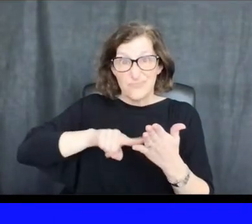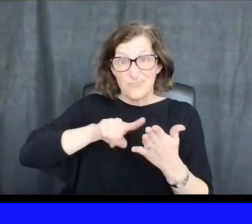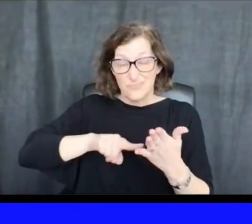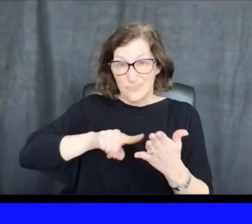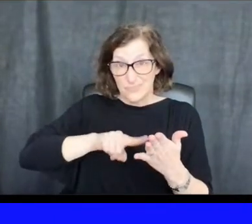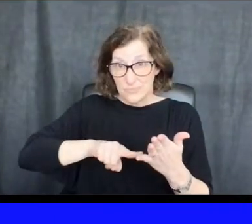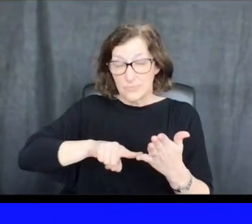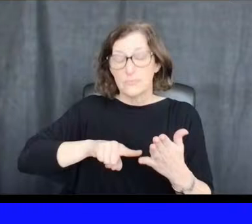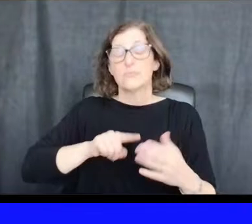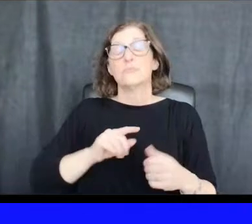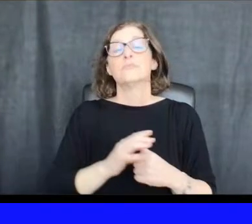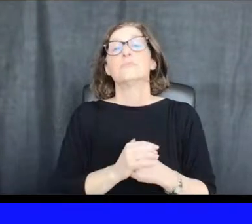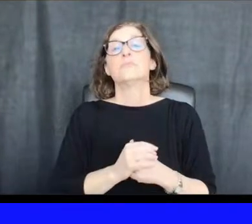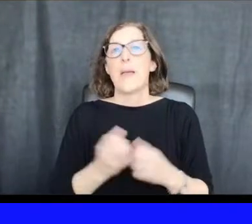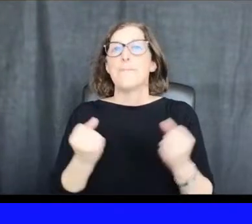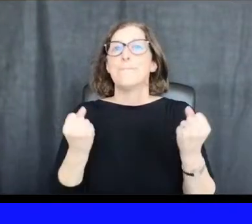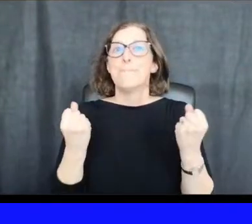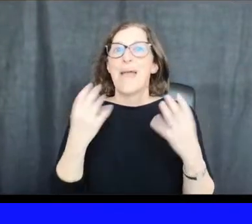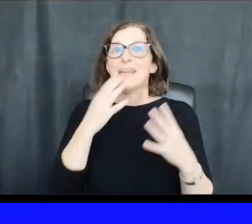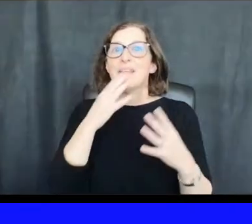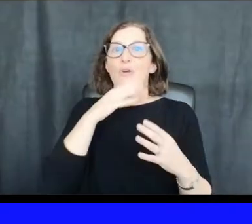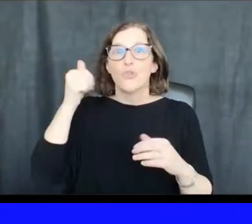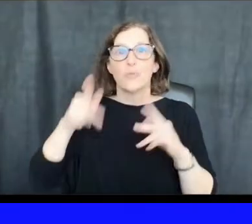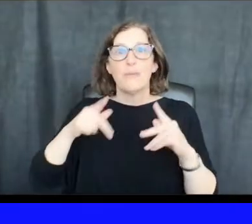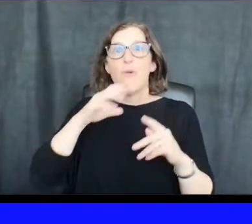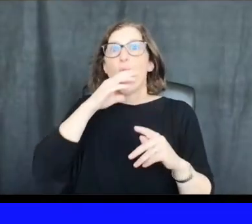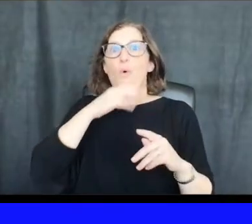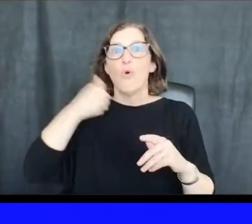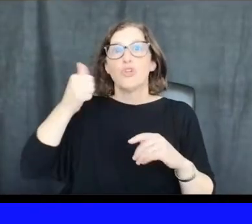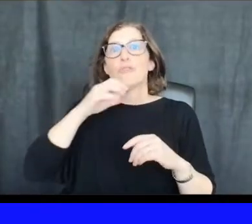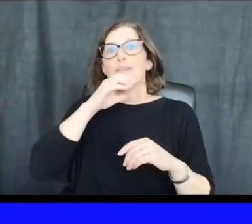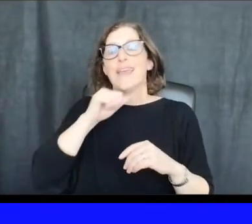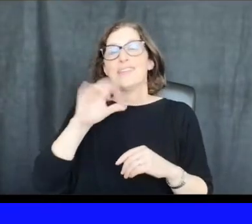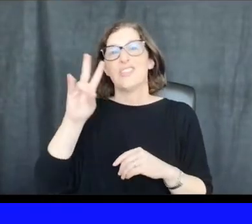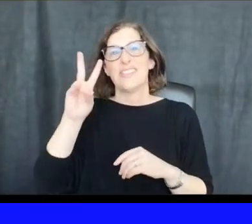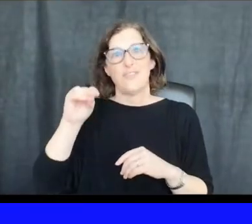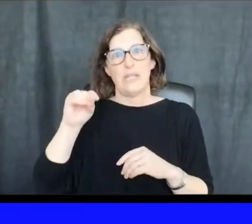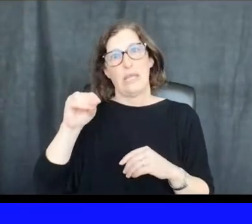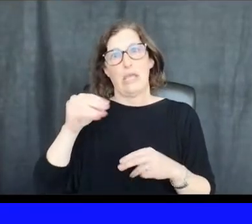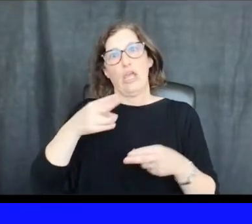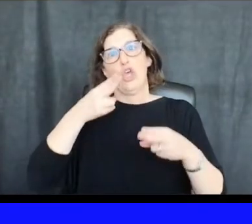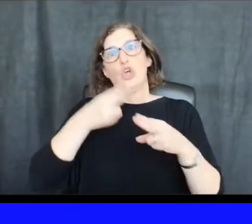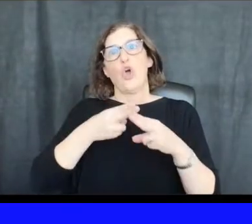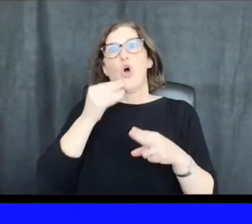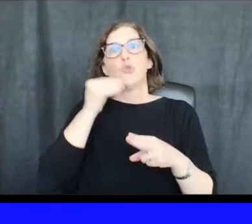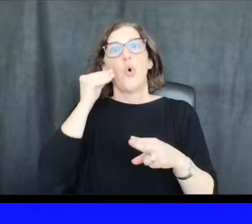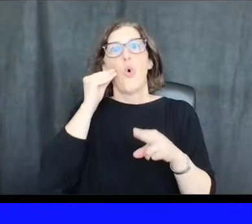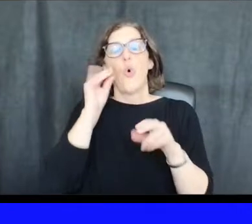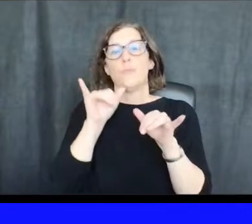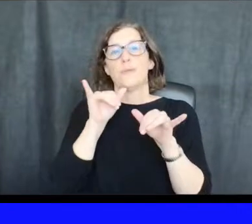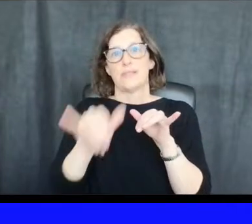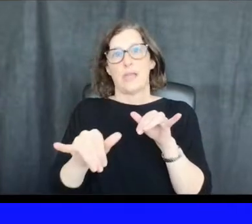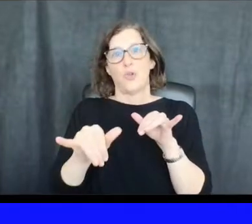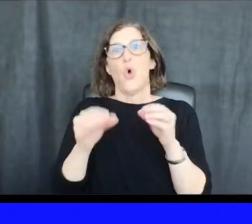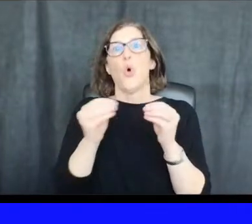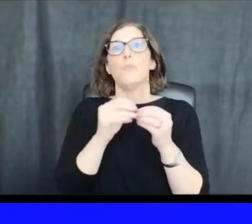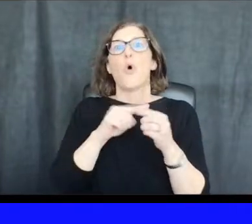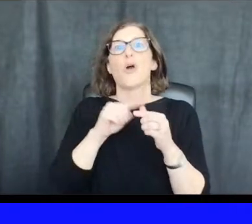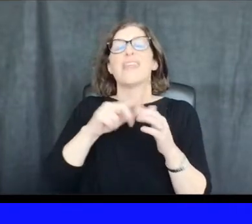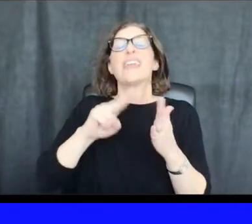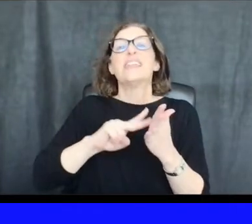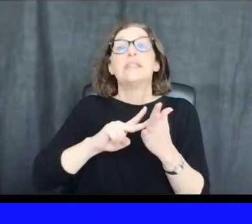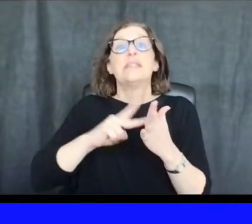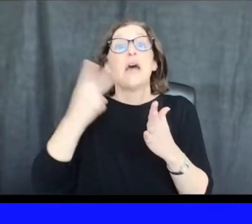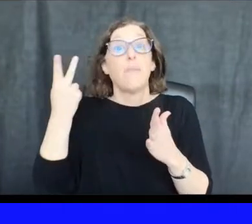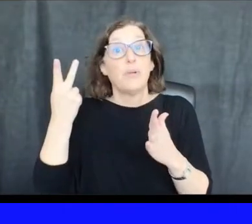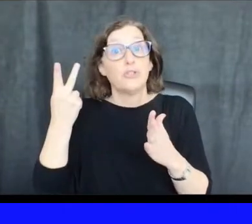I hope that our patients aren't actually sicker, I think we do have to realize that we need to do more to